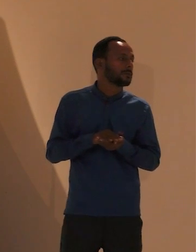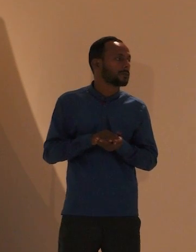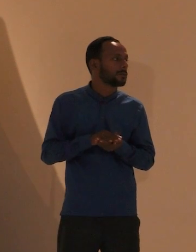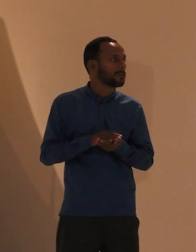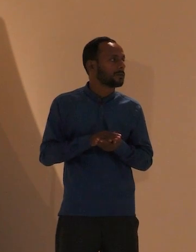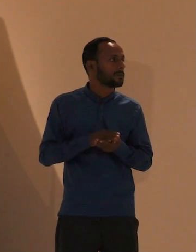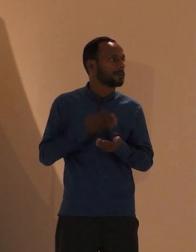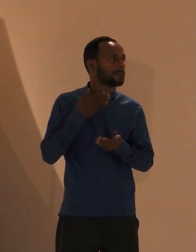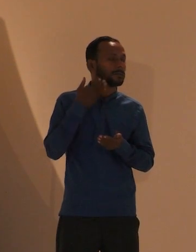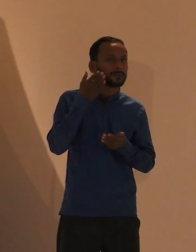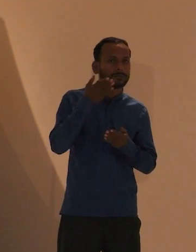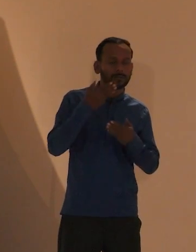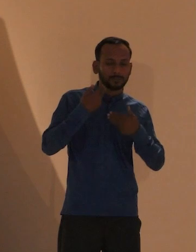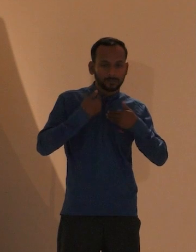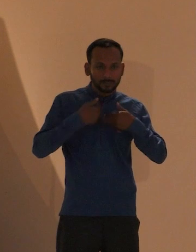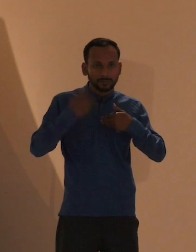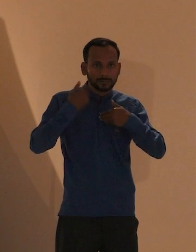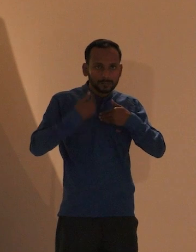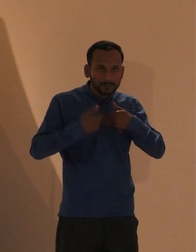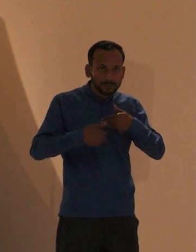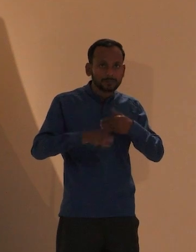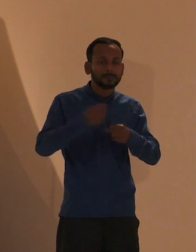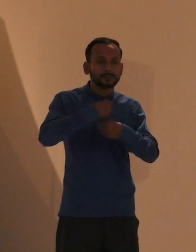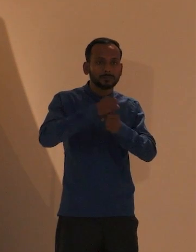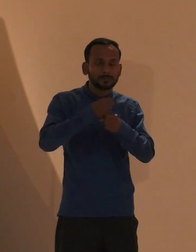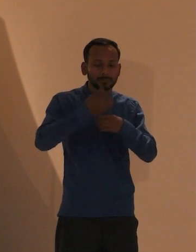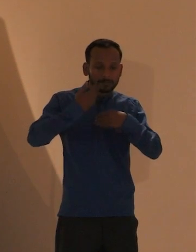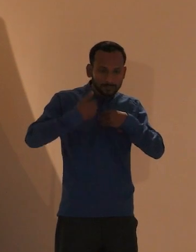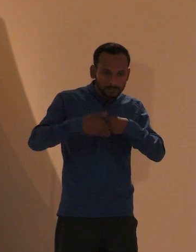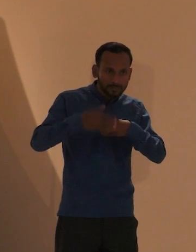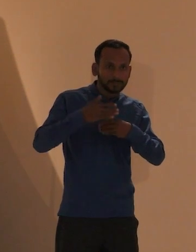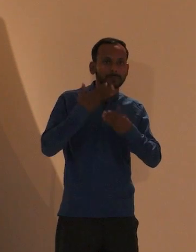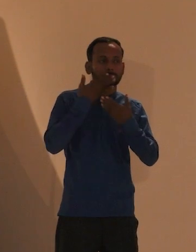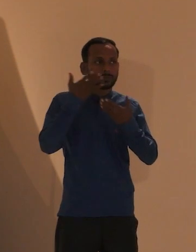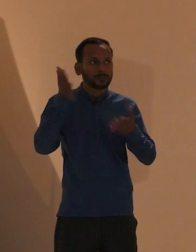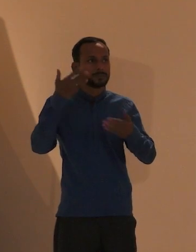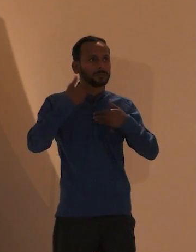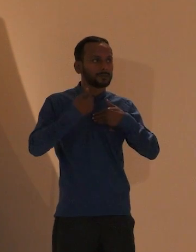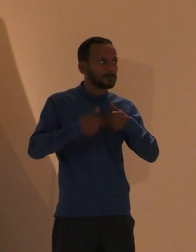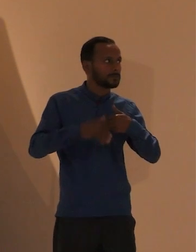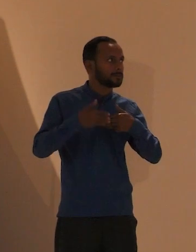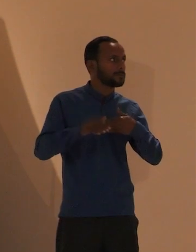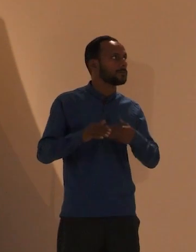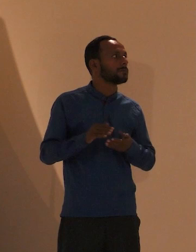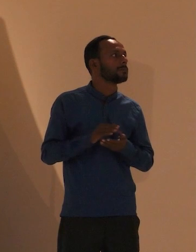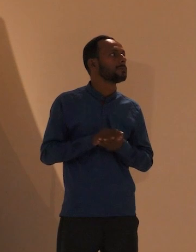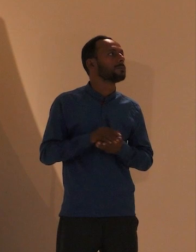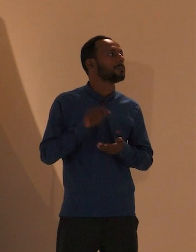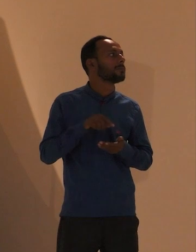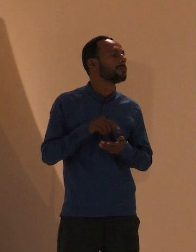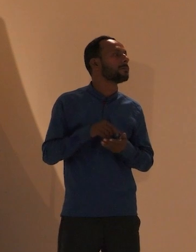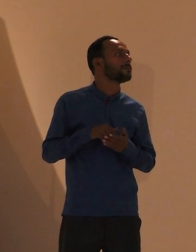the journeys of creators, journeys of songwriters, composers, and so on and so forth. This